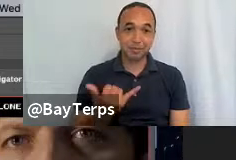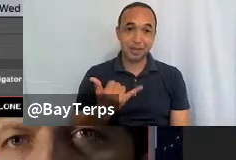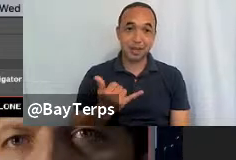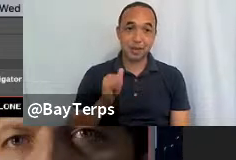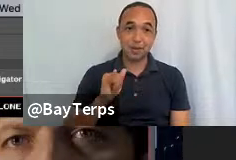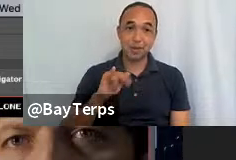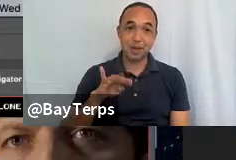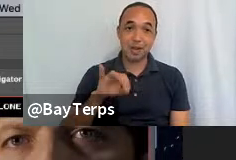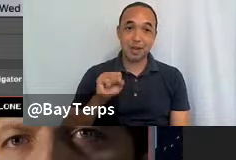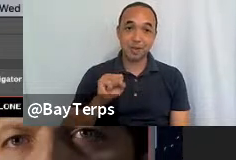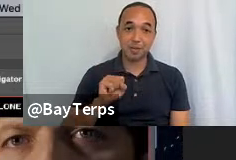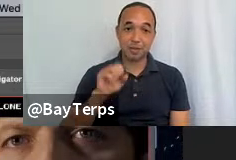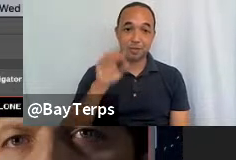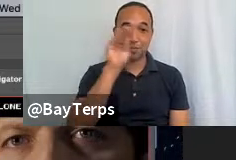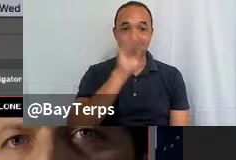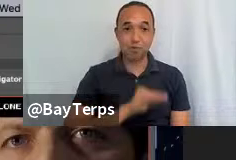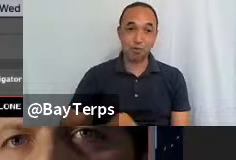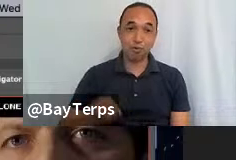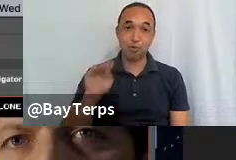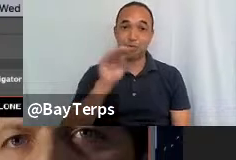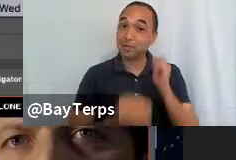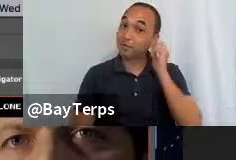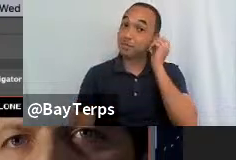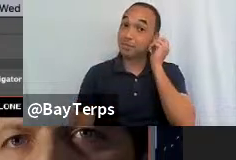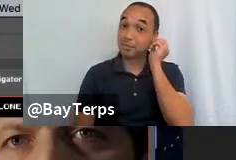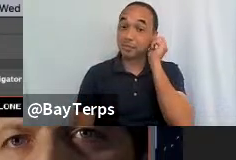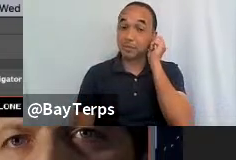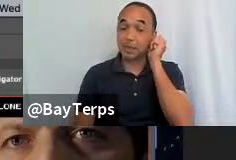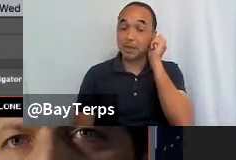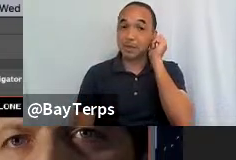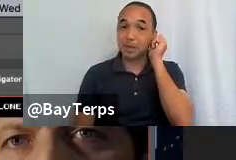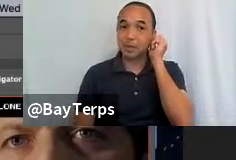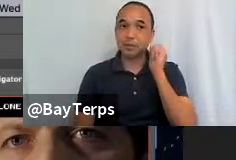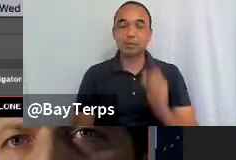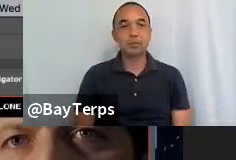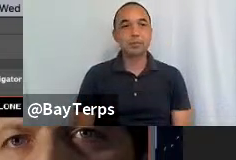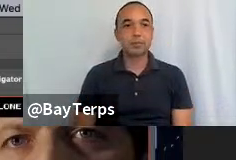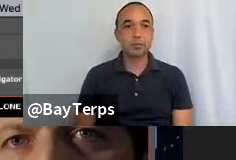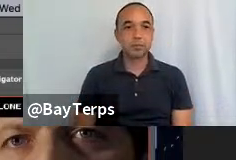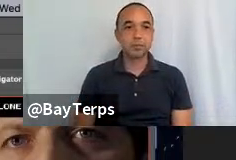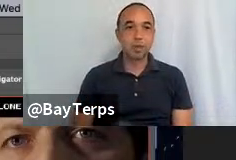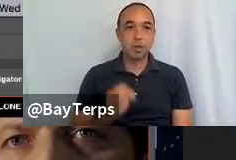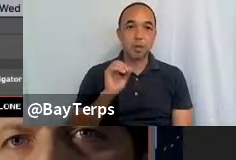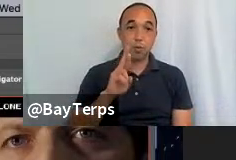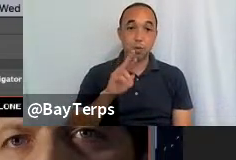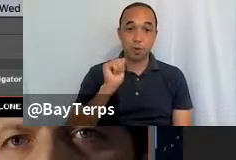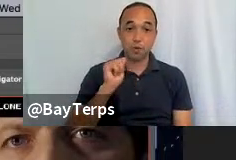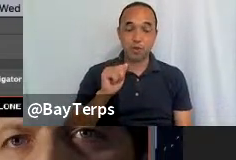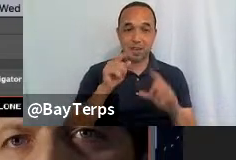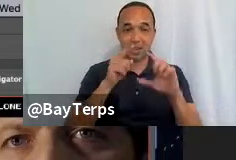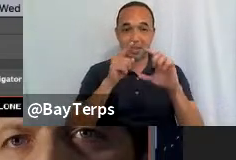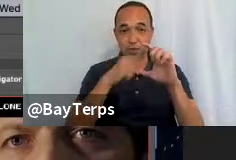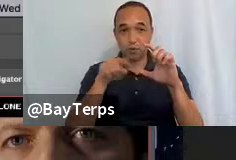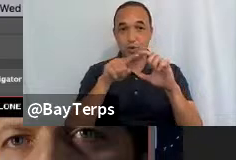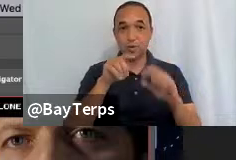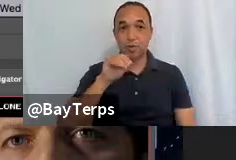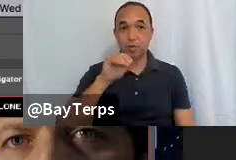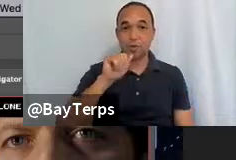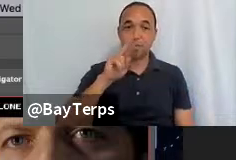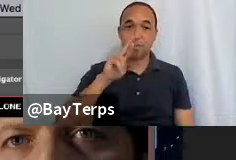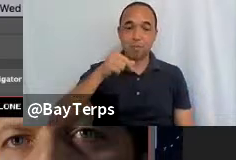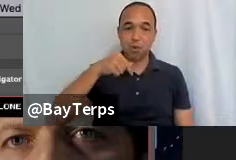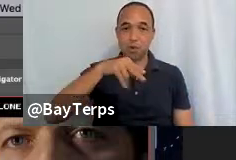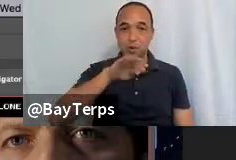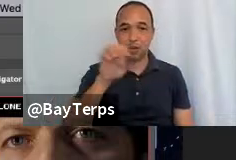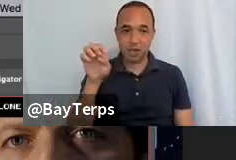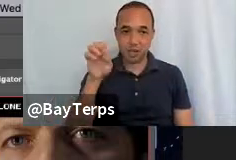And there are several ways to do that. Another way would be to do a circular marquee. So if you go to this marquee, click